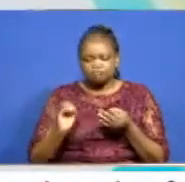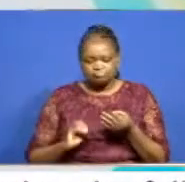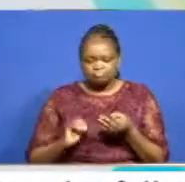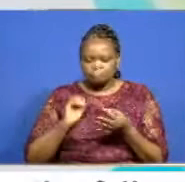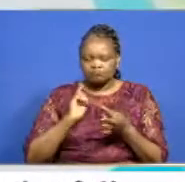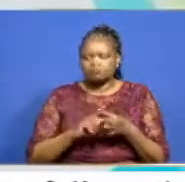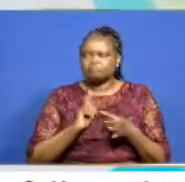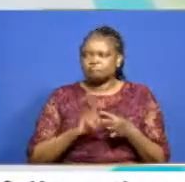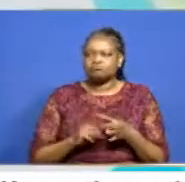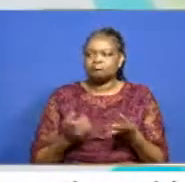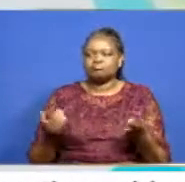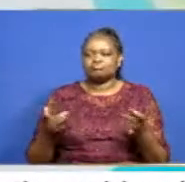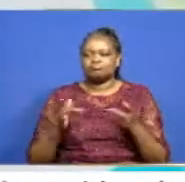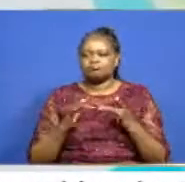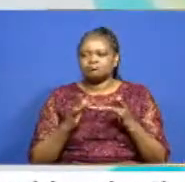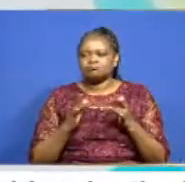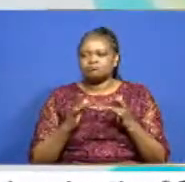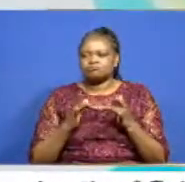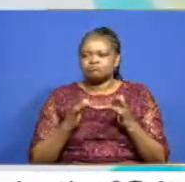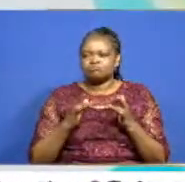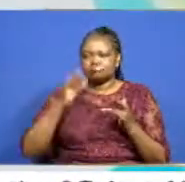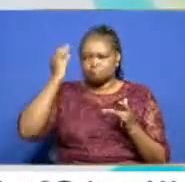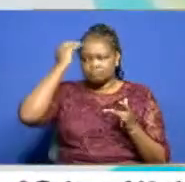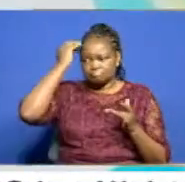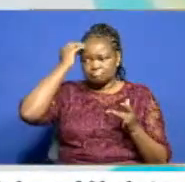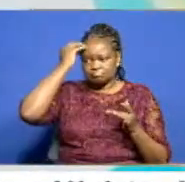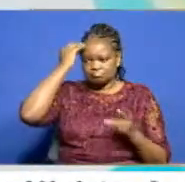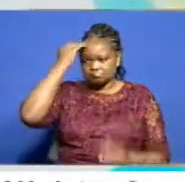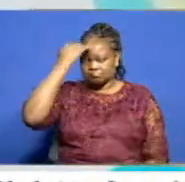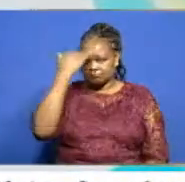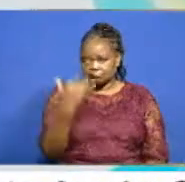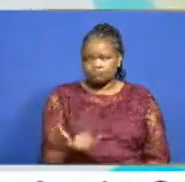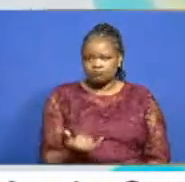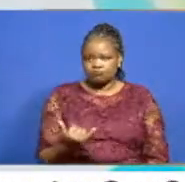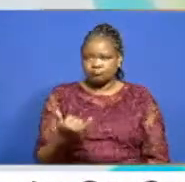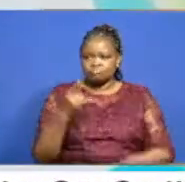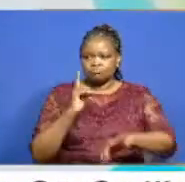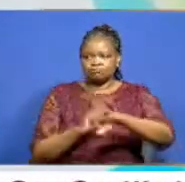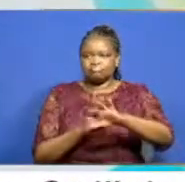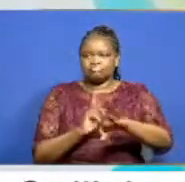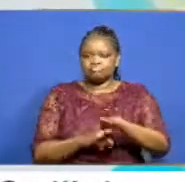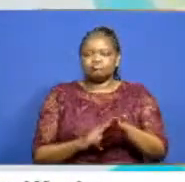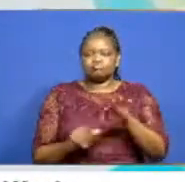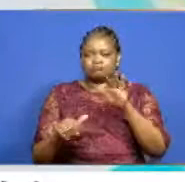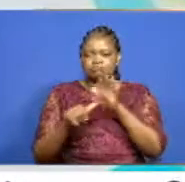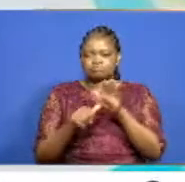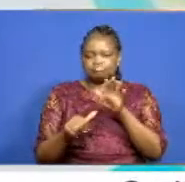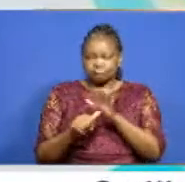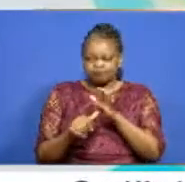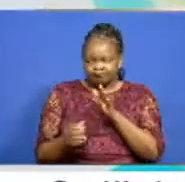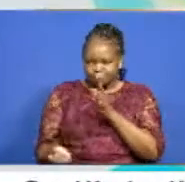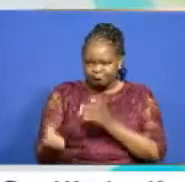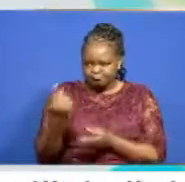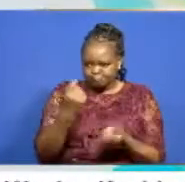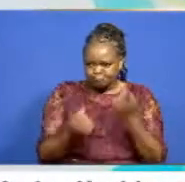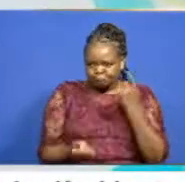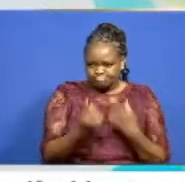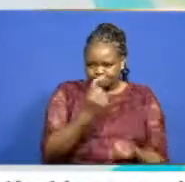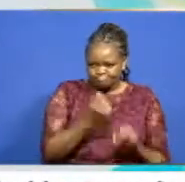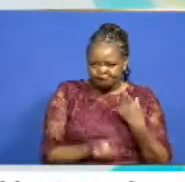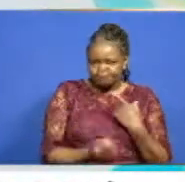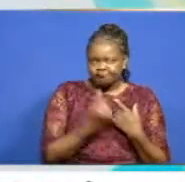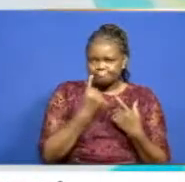have challenges of online learning. Remember when this crisis came into the